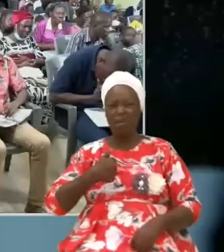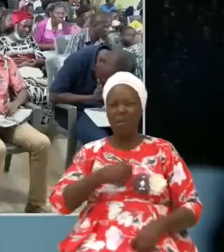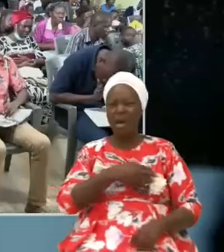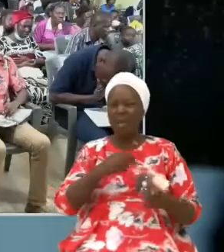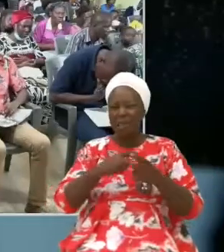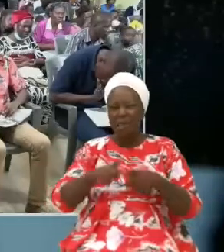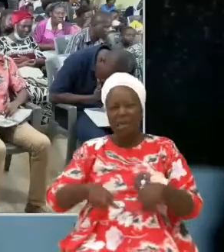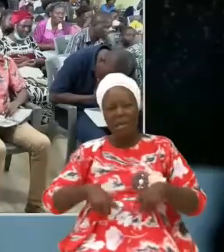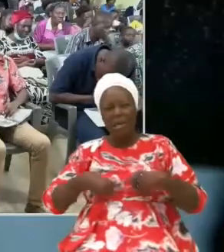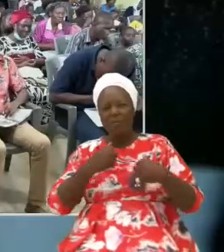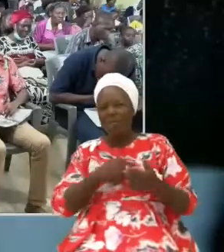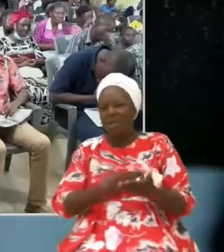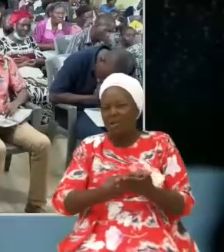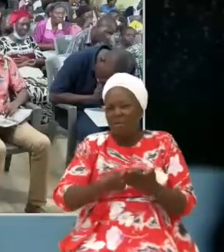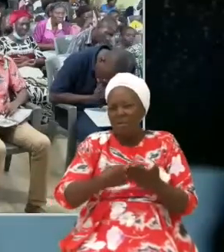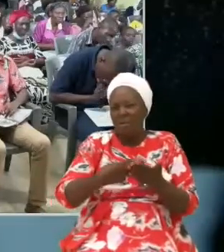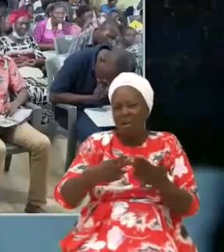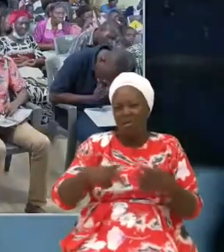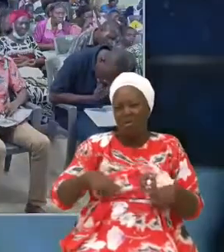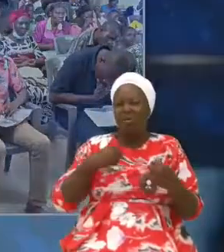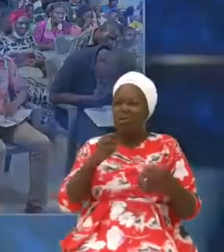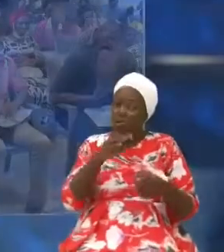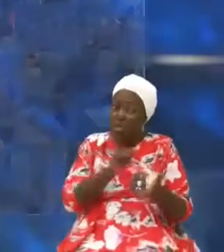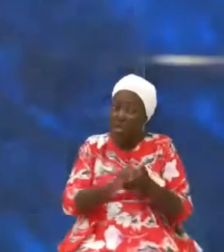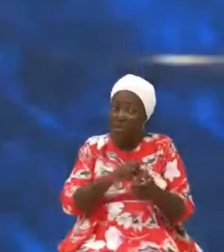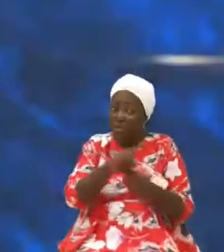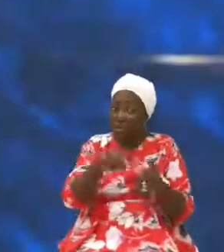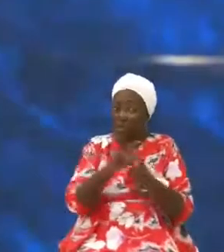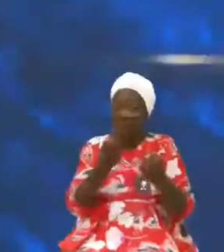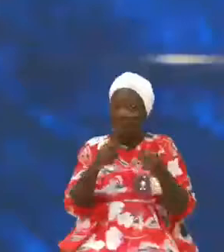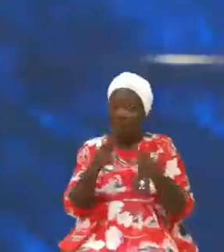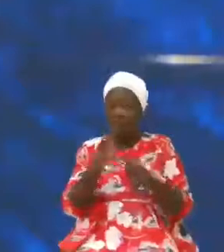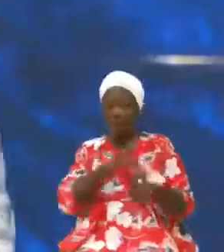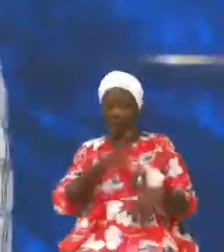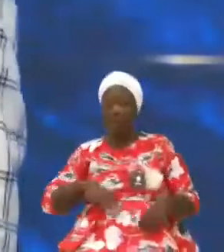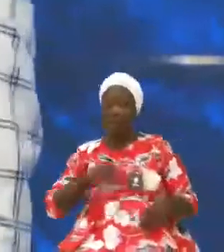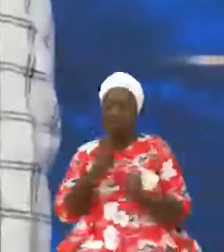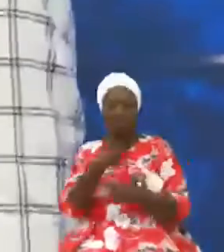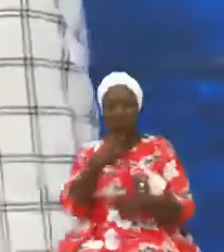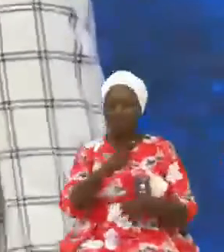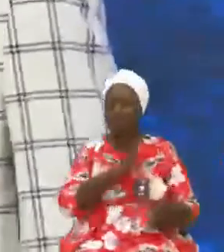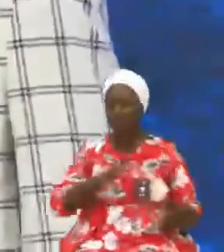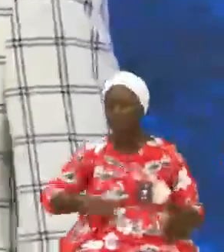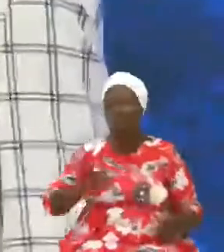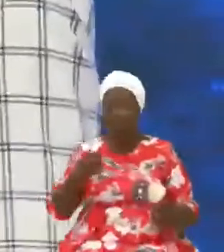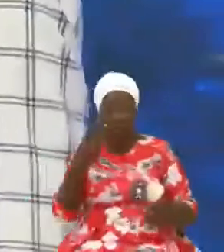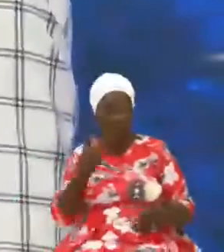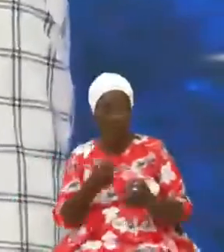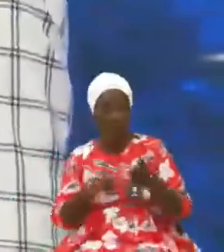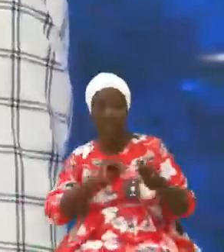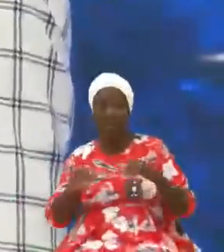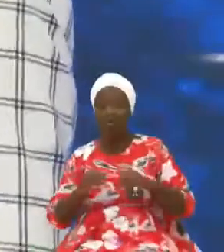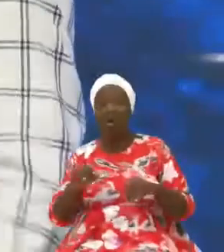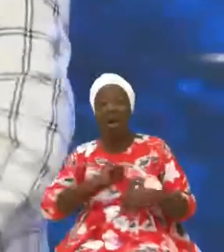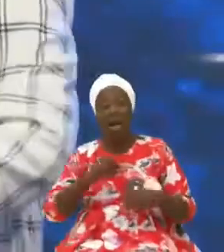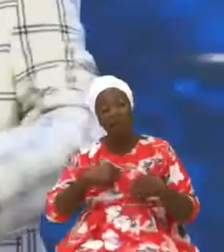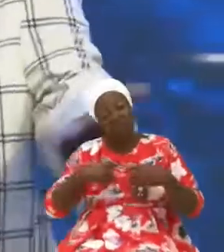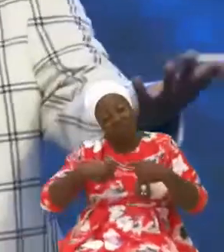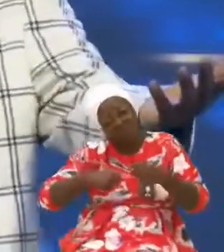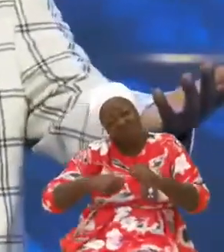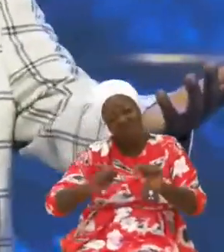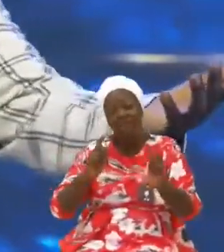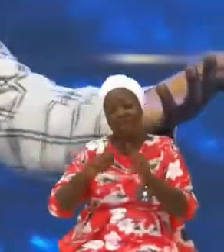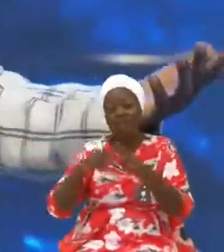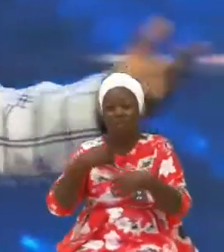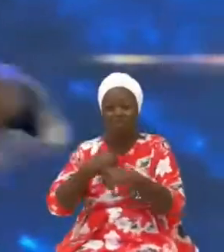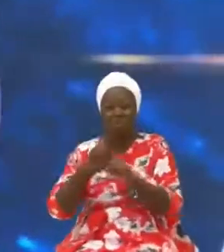discipline myself and live a very righteous life, so that when I come to Christ, I'll say, Christ, look at